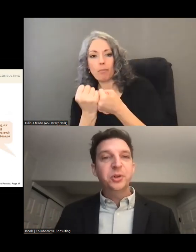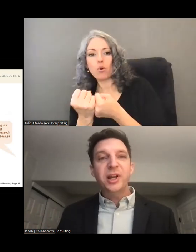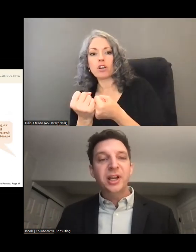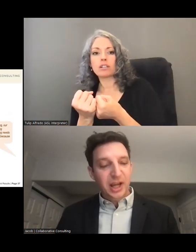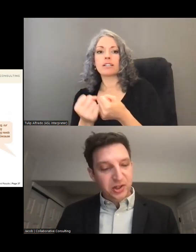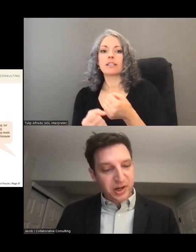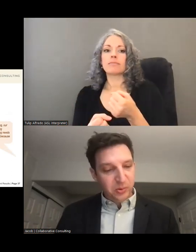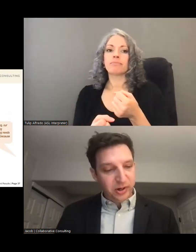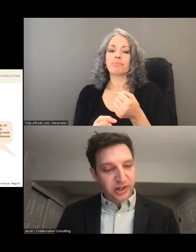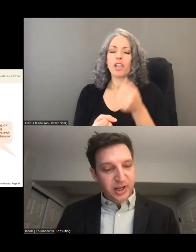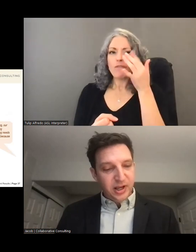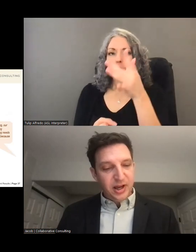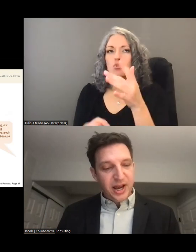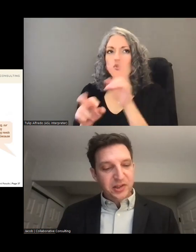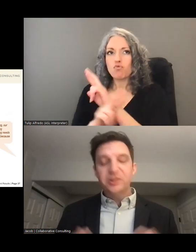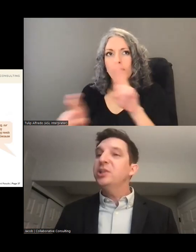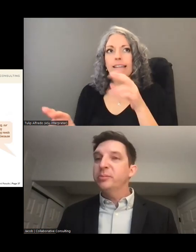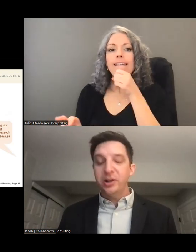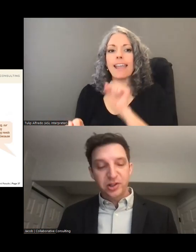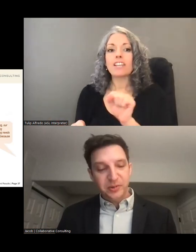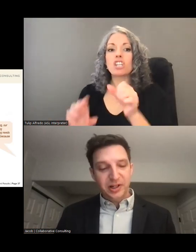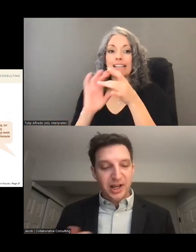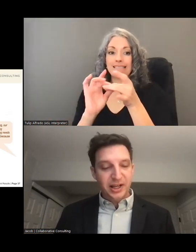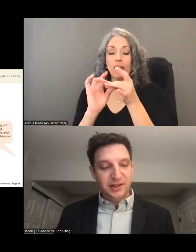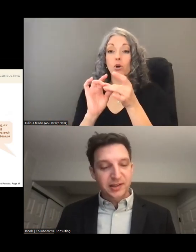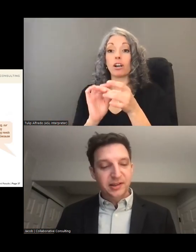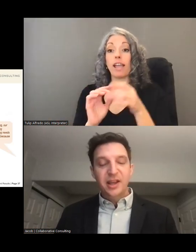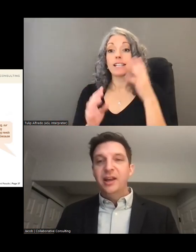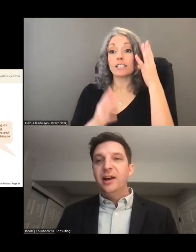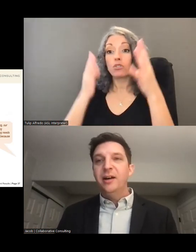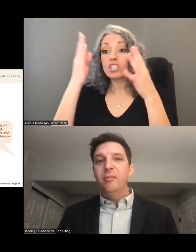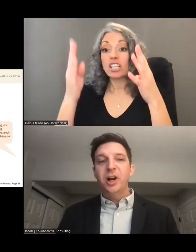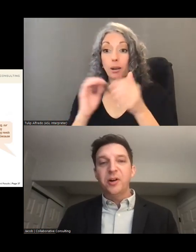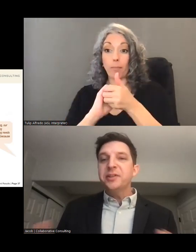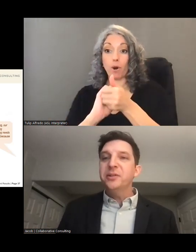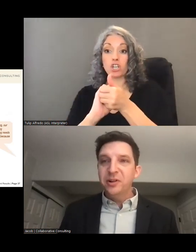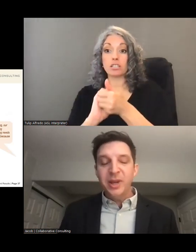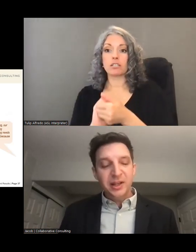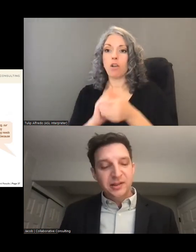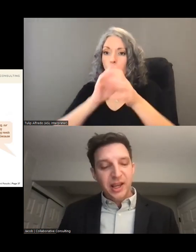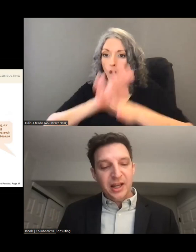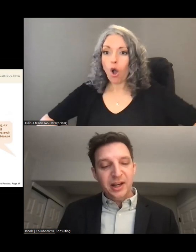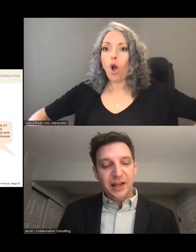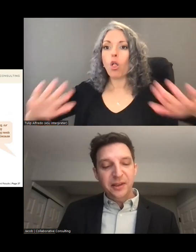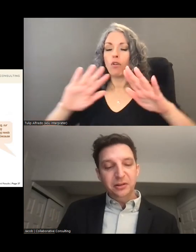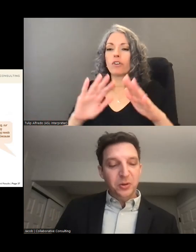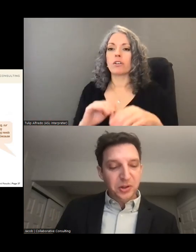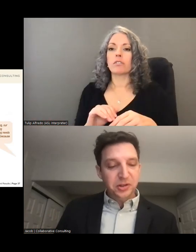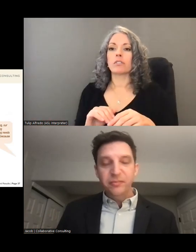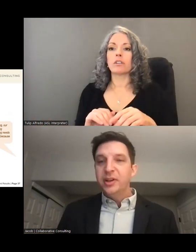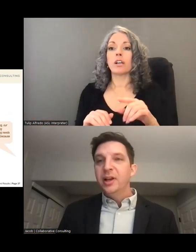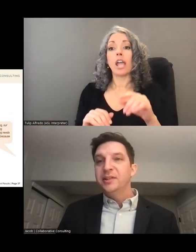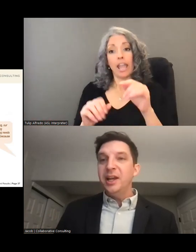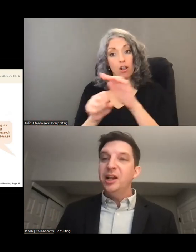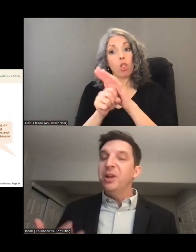A future-ready aging network has strategic partnerships and alliances across those domains and at the